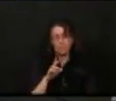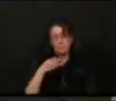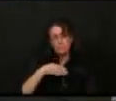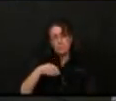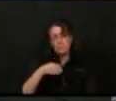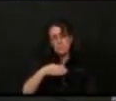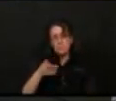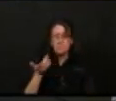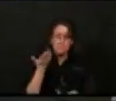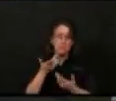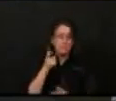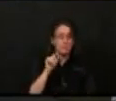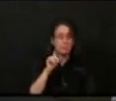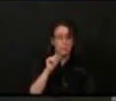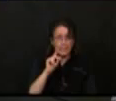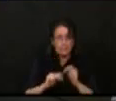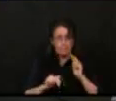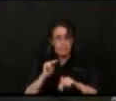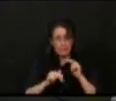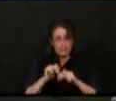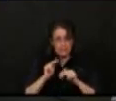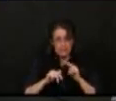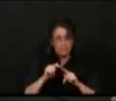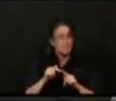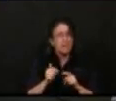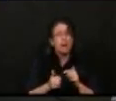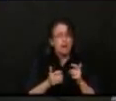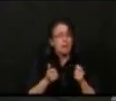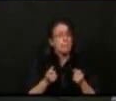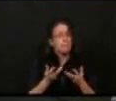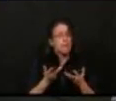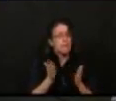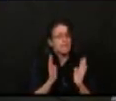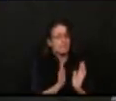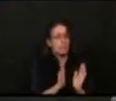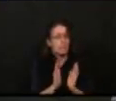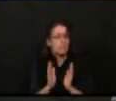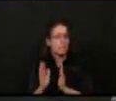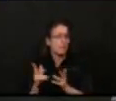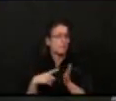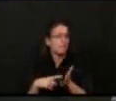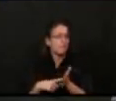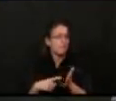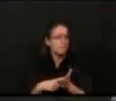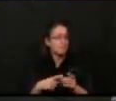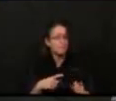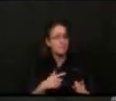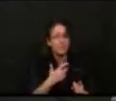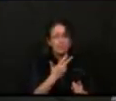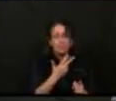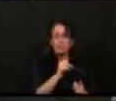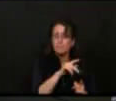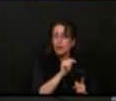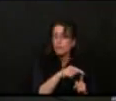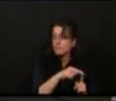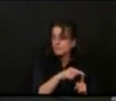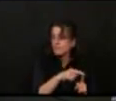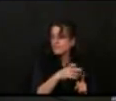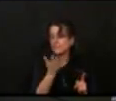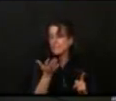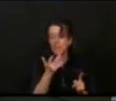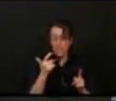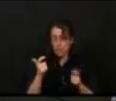20. And many of those are small, anywhere from three. The largest one in Brattleboro